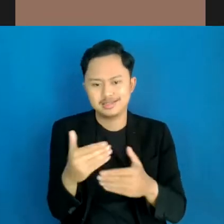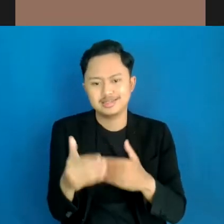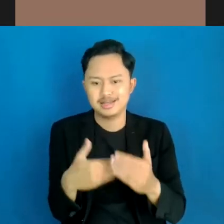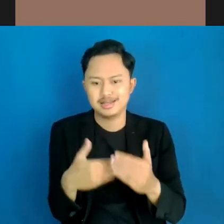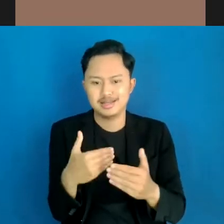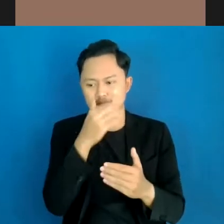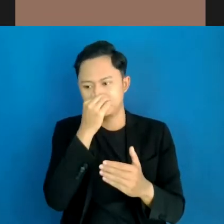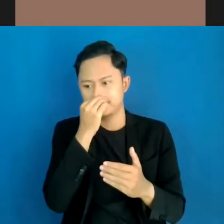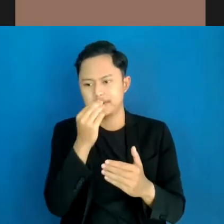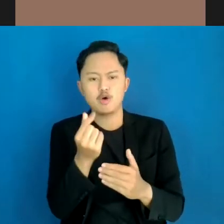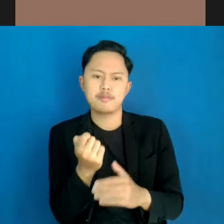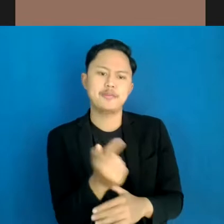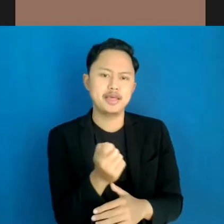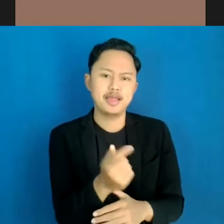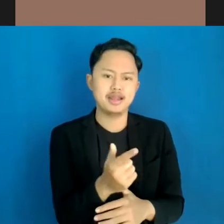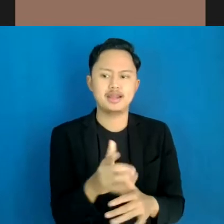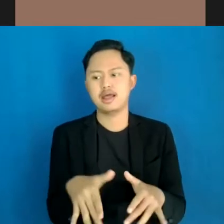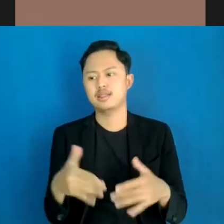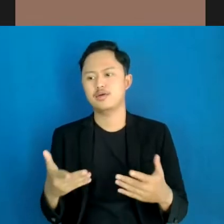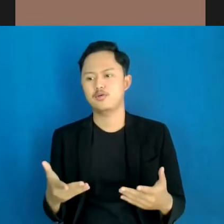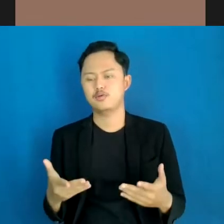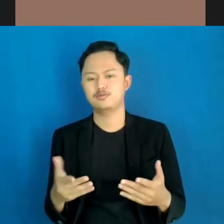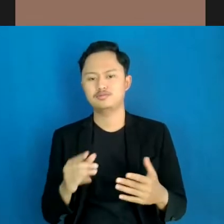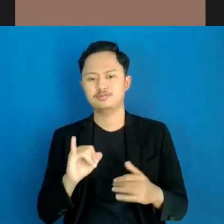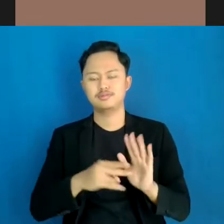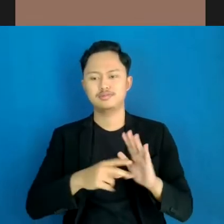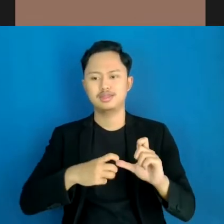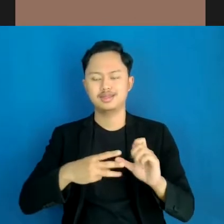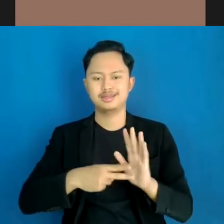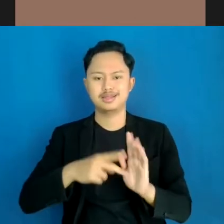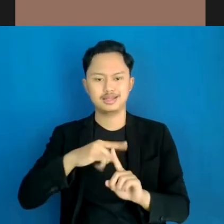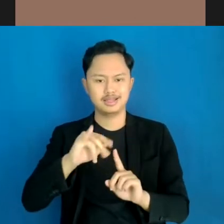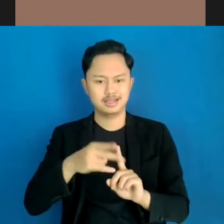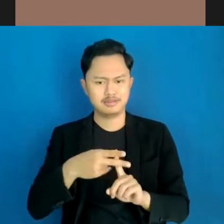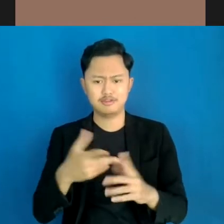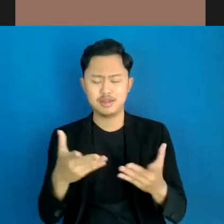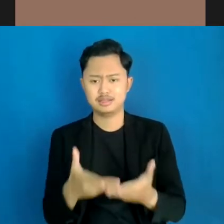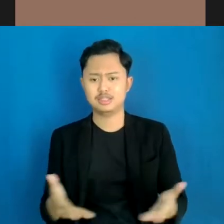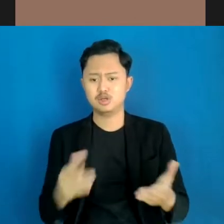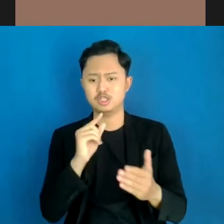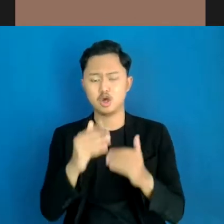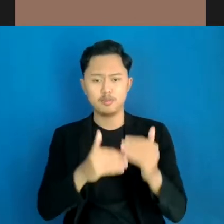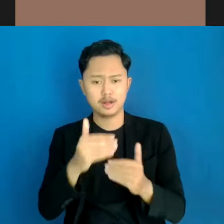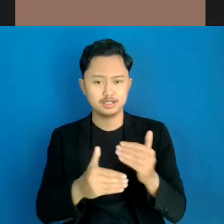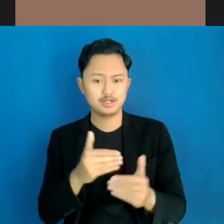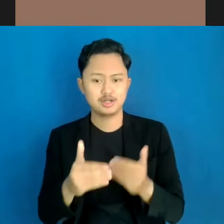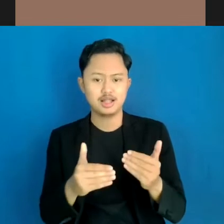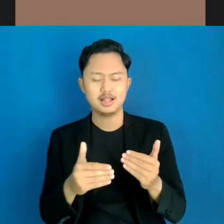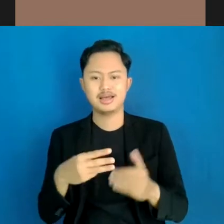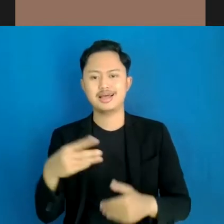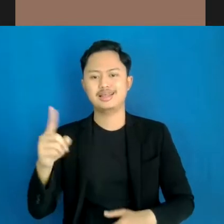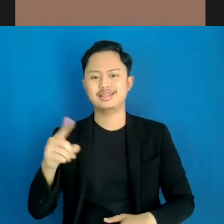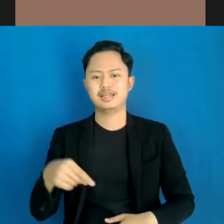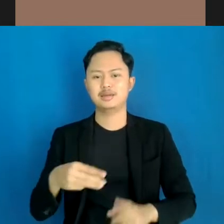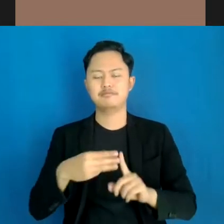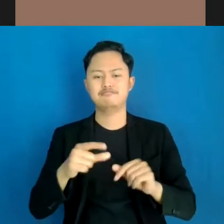procurement of the bus, which kind of incentive that puts you in a good position of operating electric buses in India